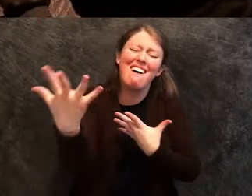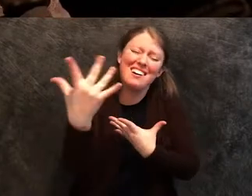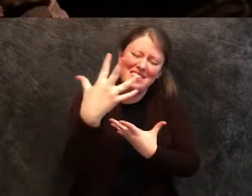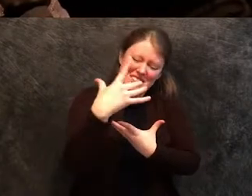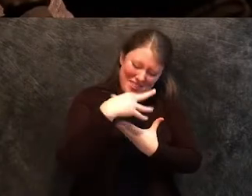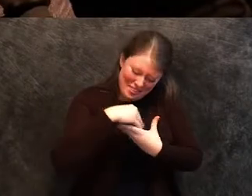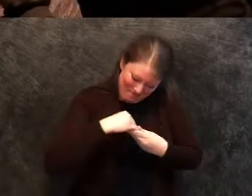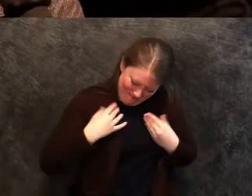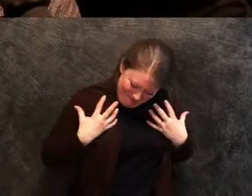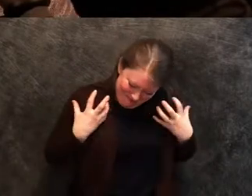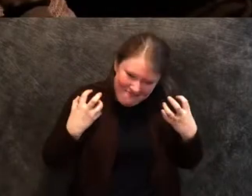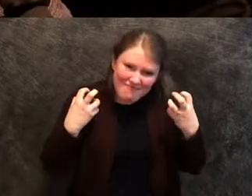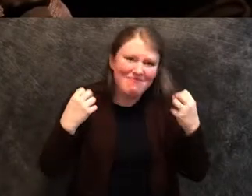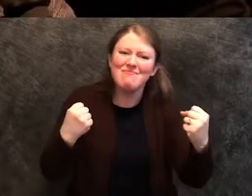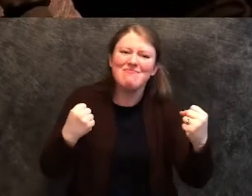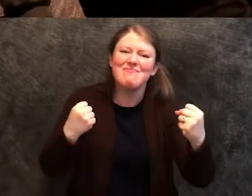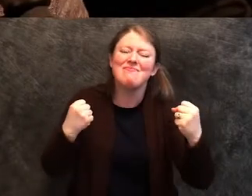reaches to me.